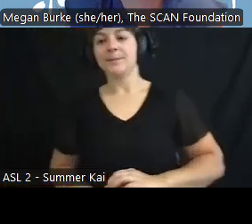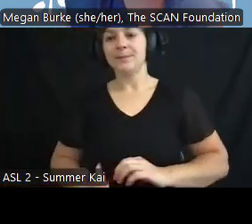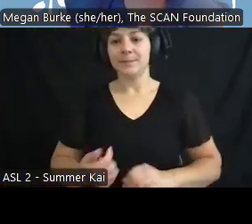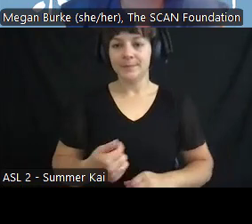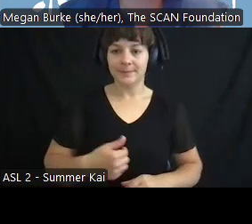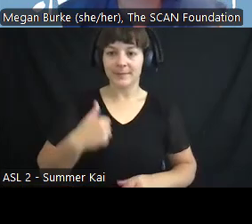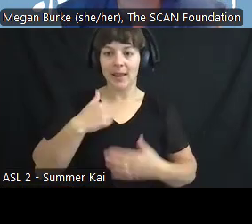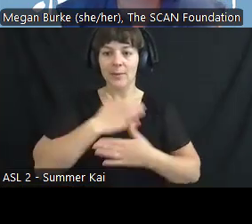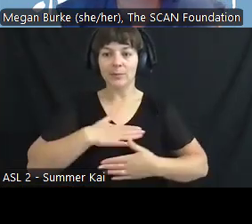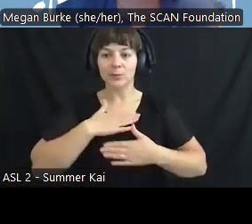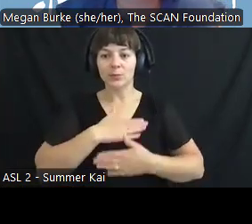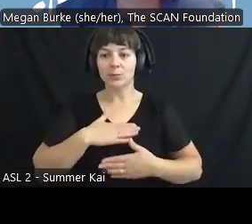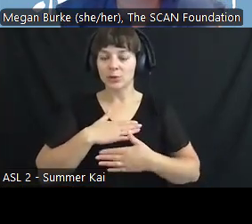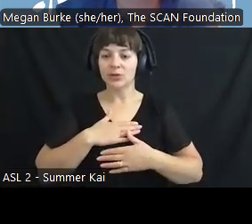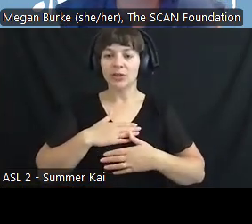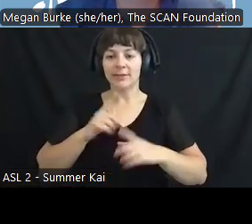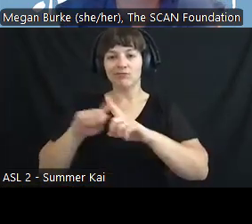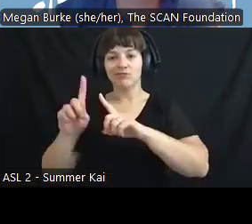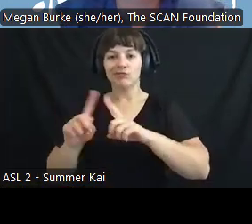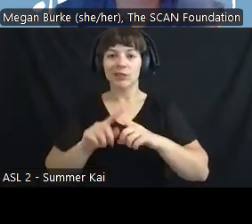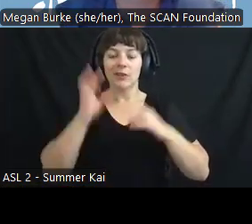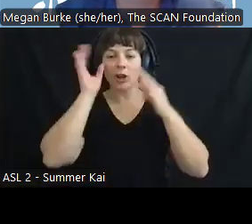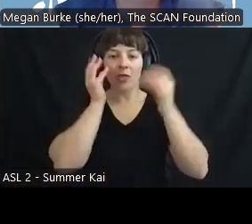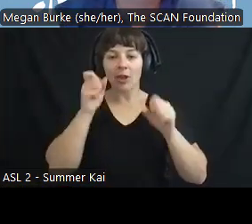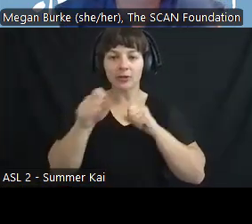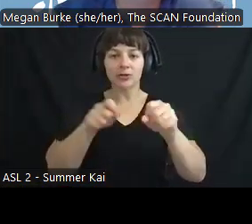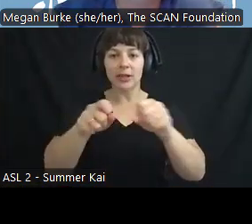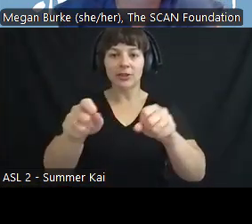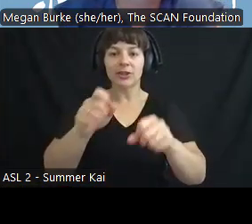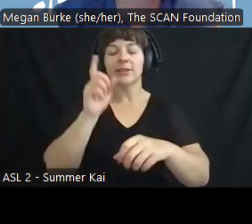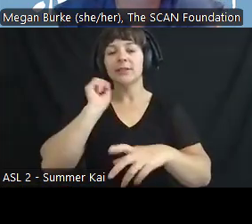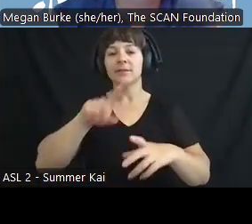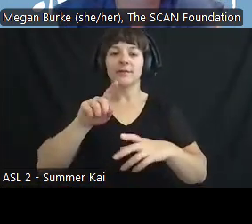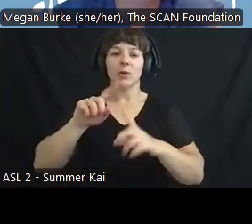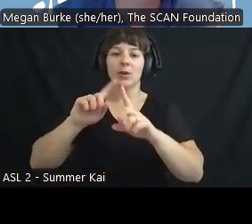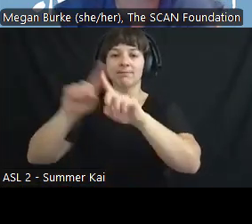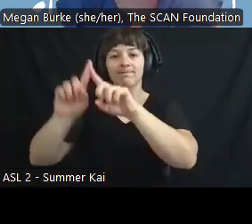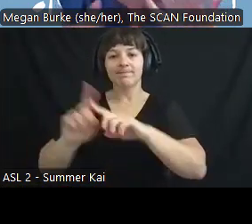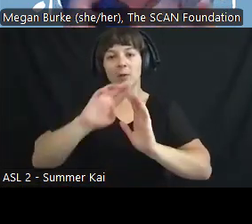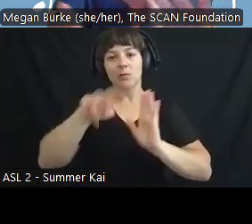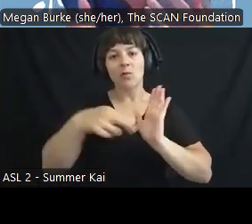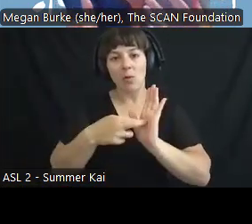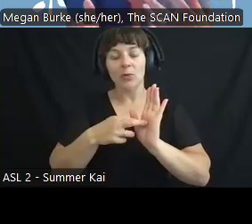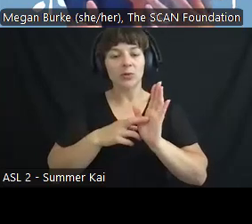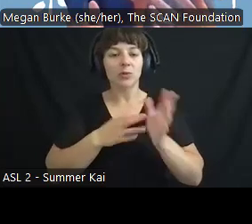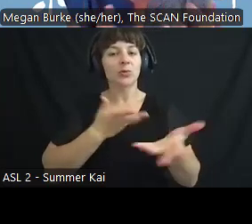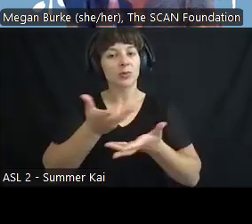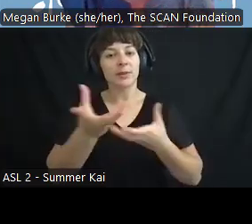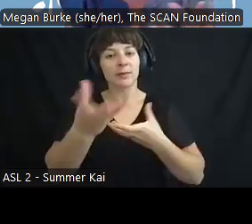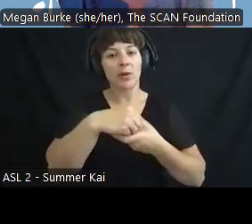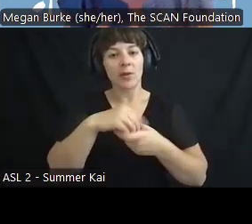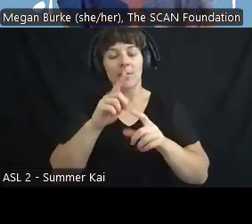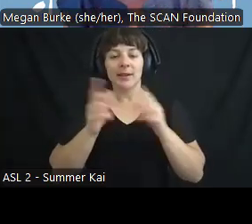appreciate some of these different mechanisms that have been set up for stakeholders to engage, but encourage the state to think about